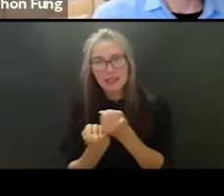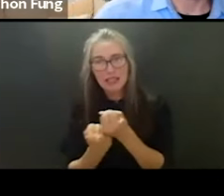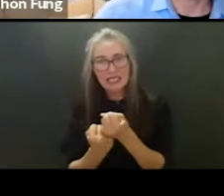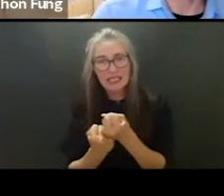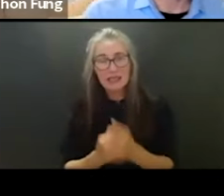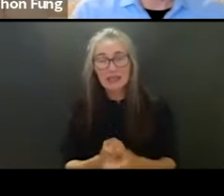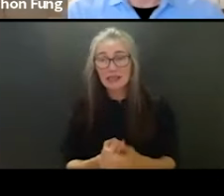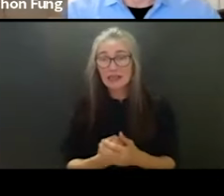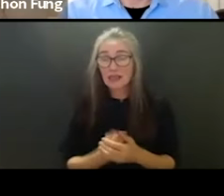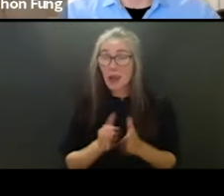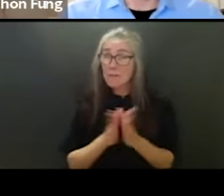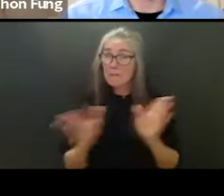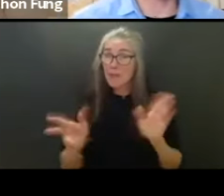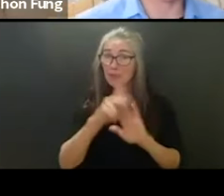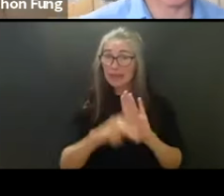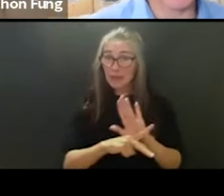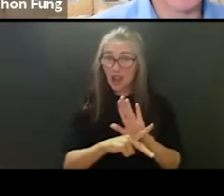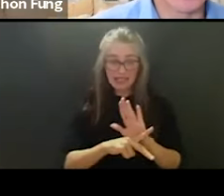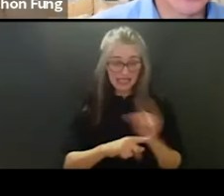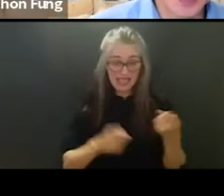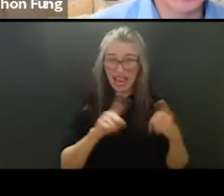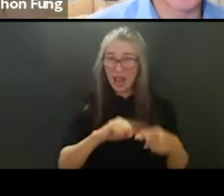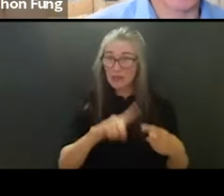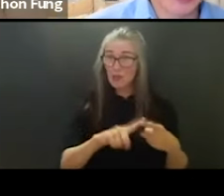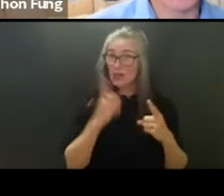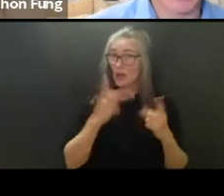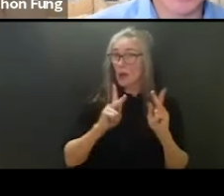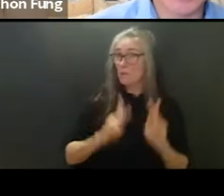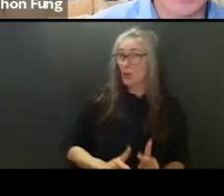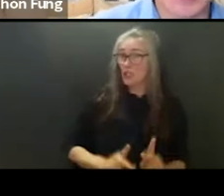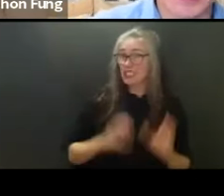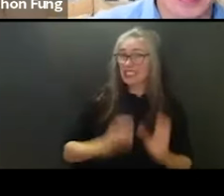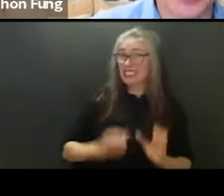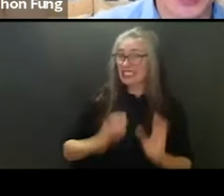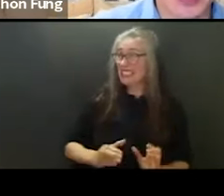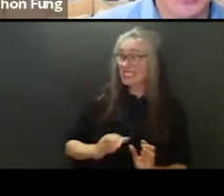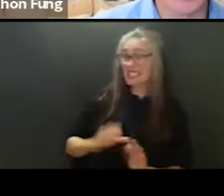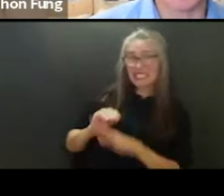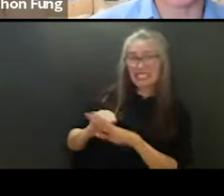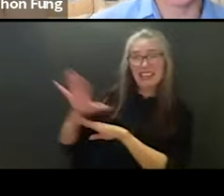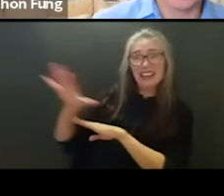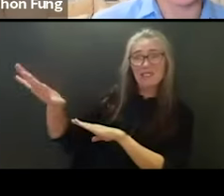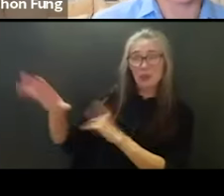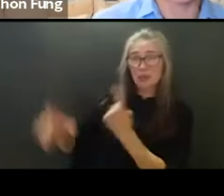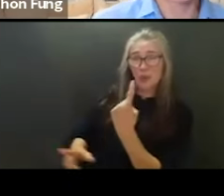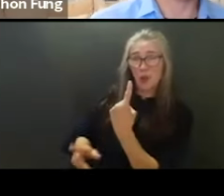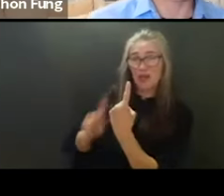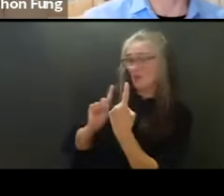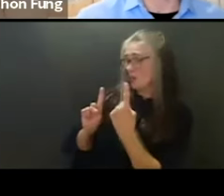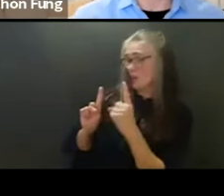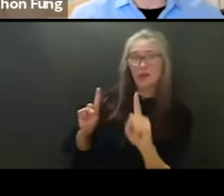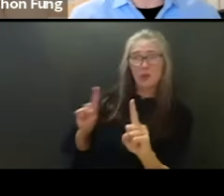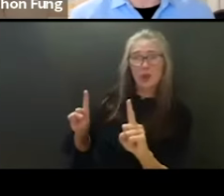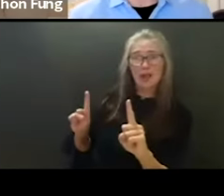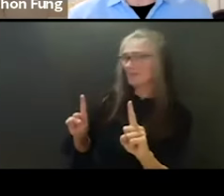right so how public policy is made is not directly by citizens influencing government usually, but